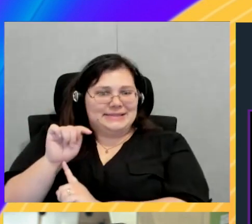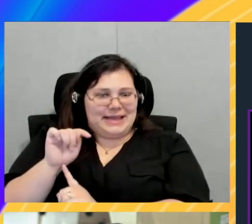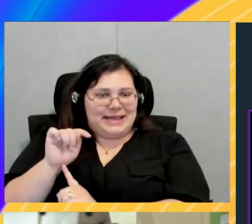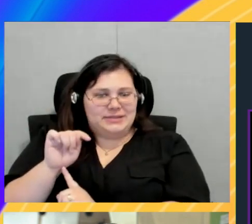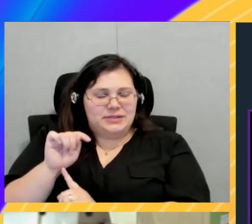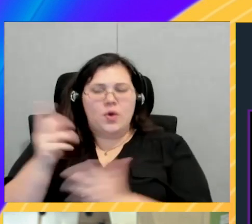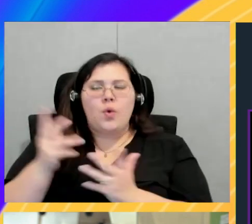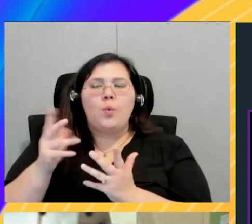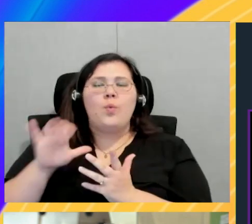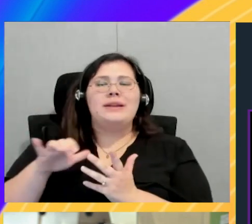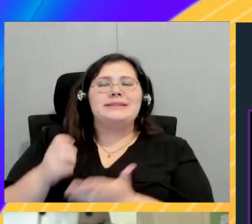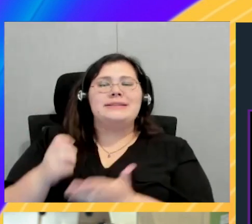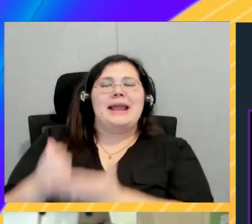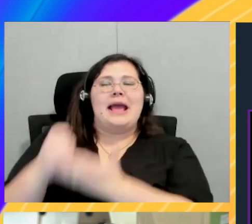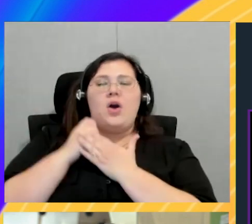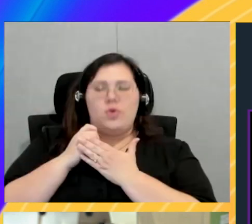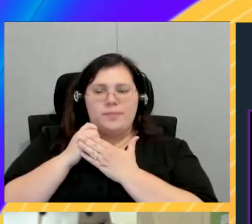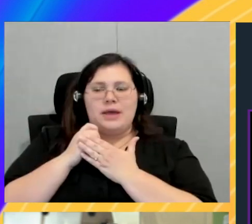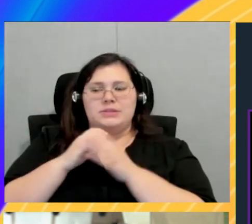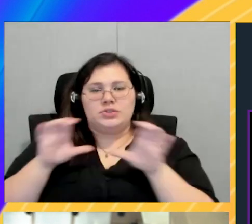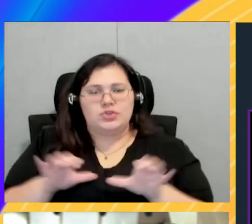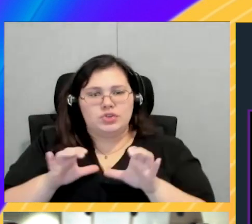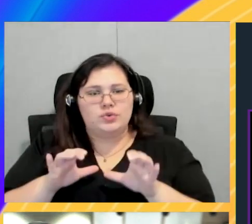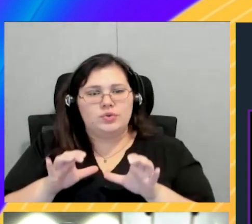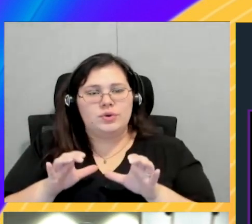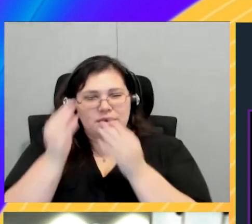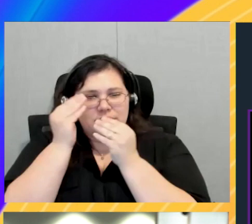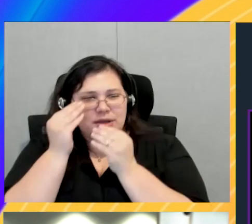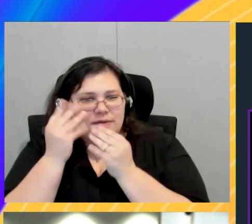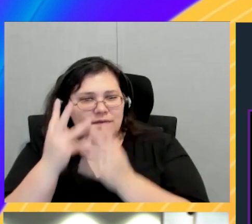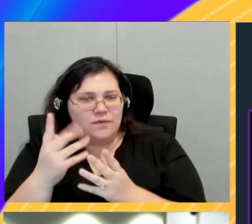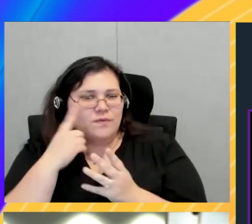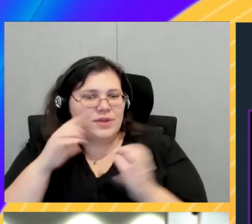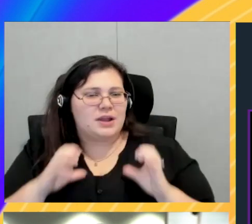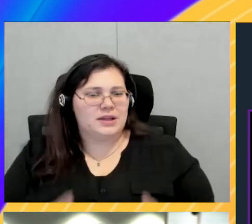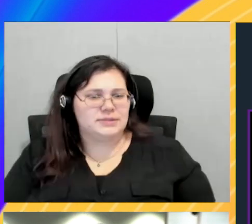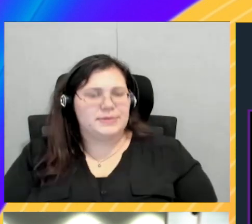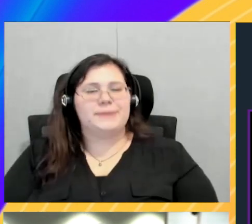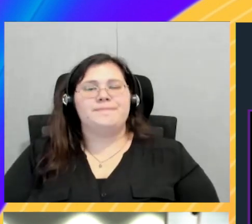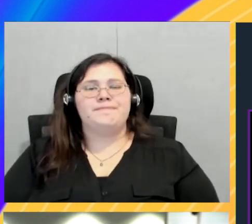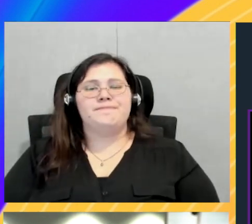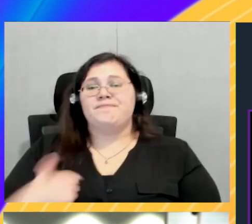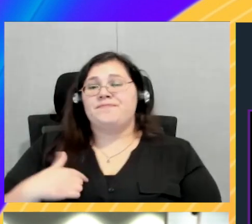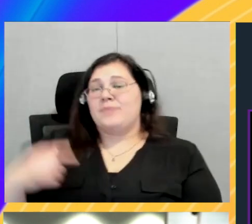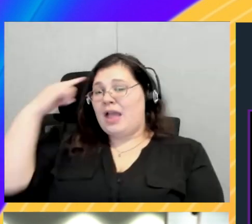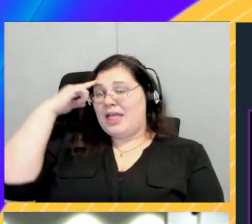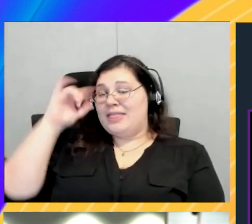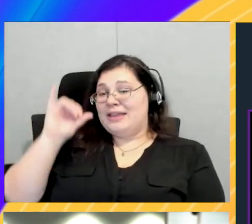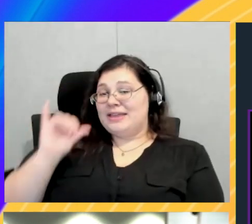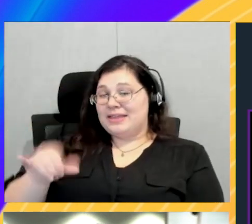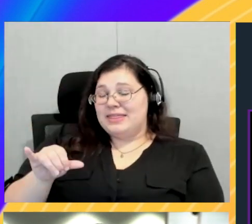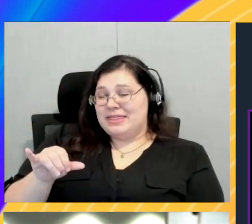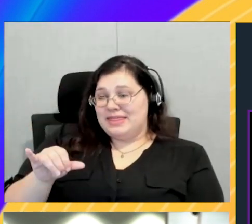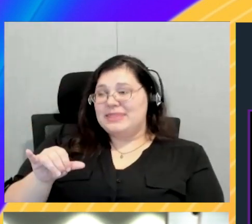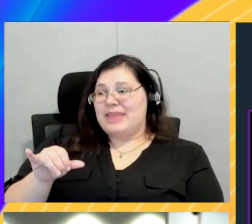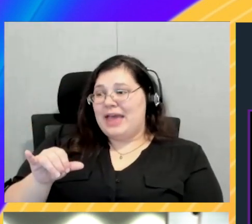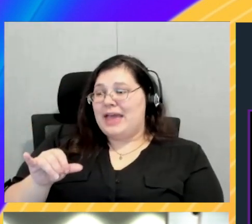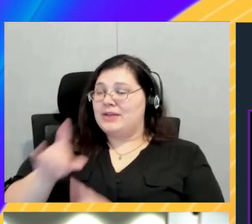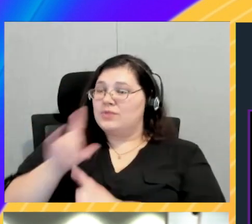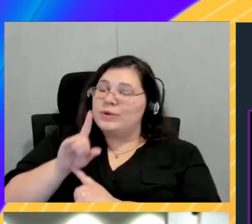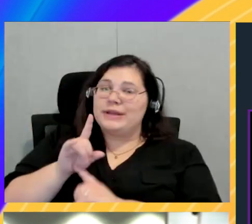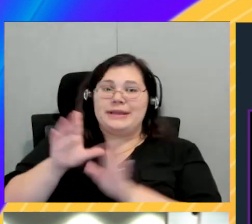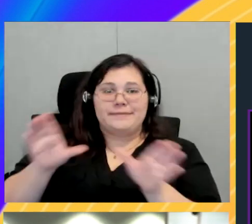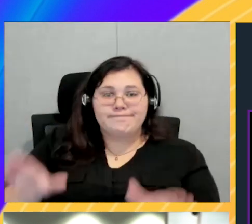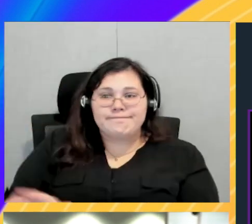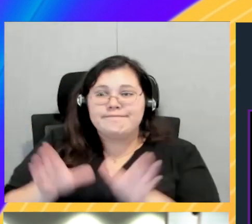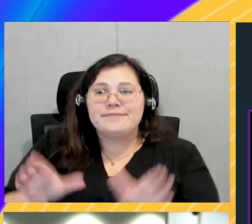customer? I think that is what drives a great deal of AWS's future